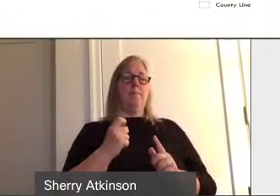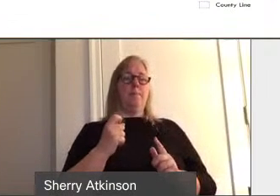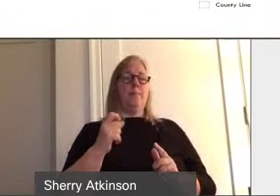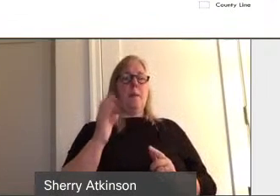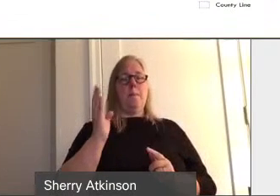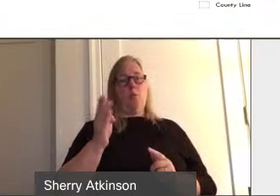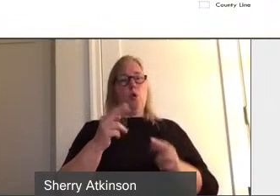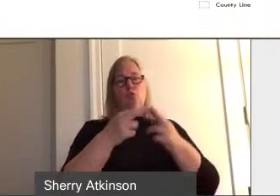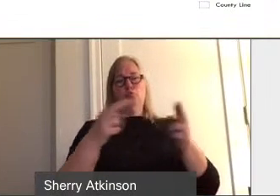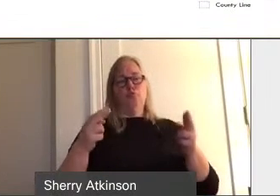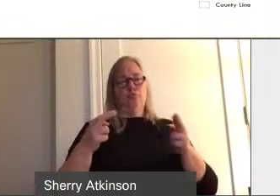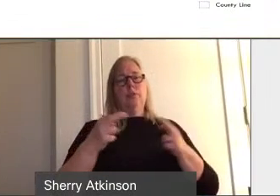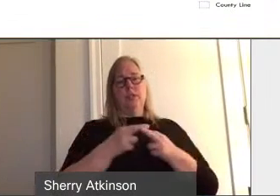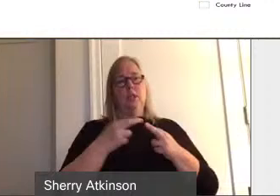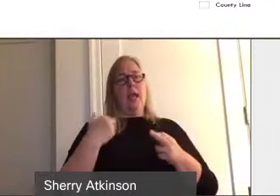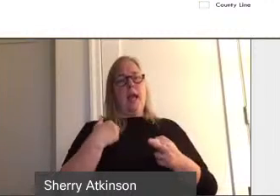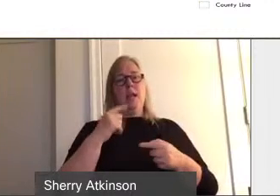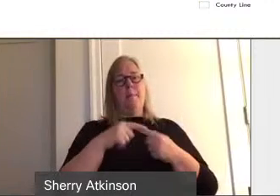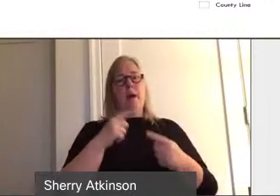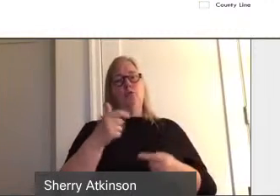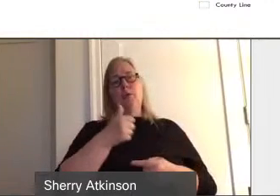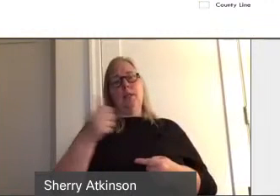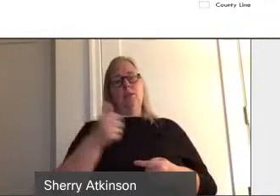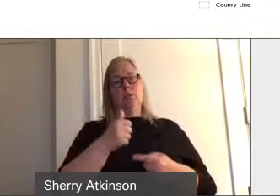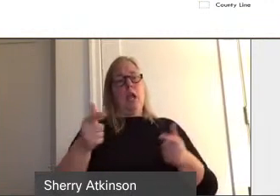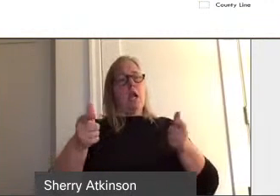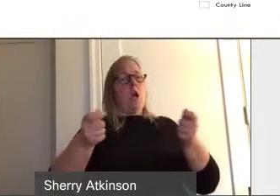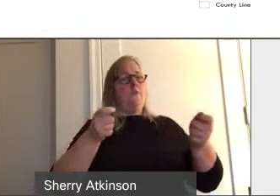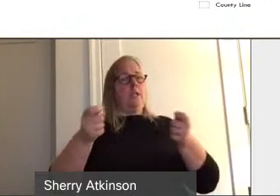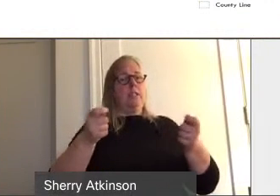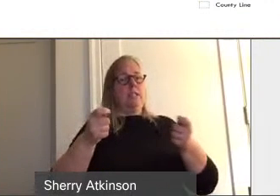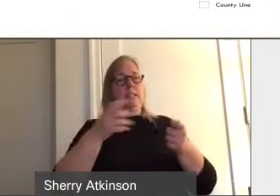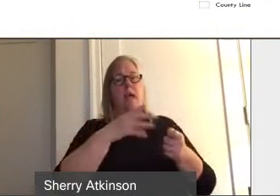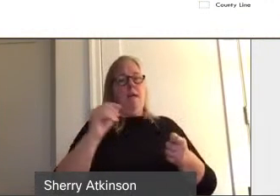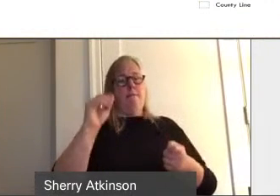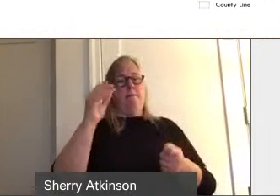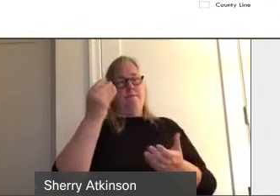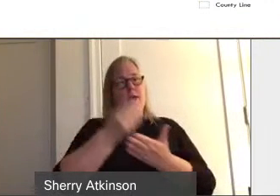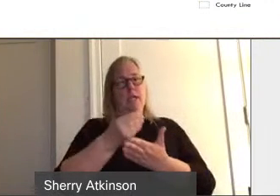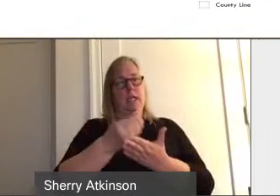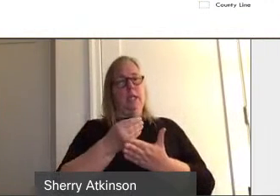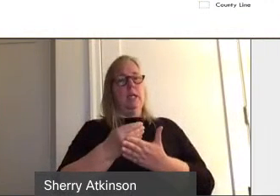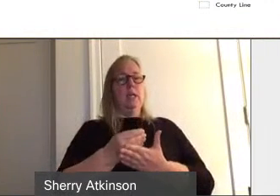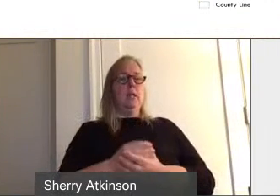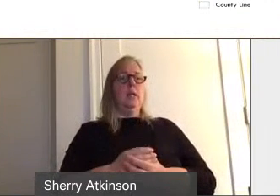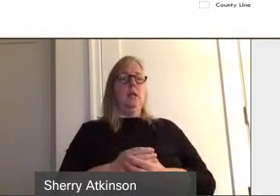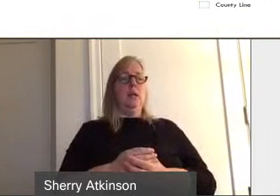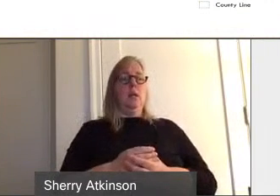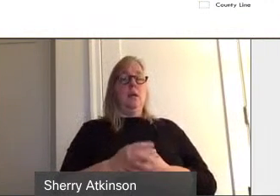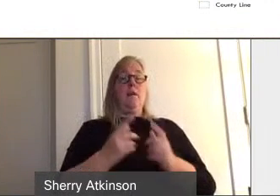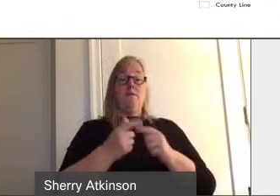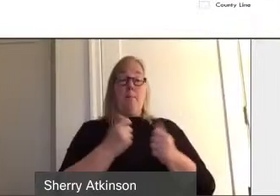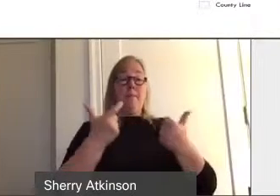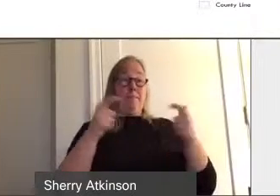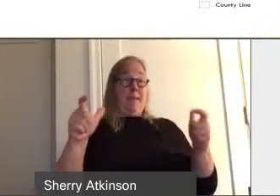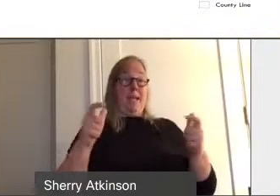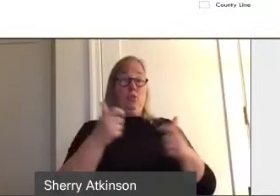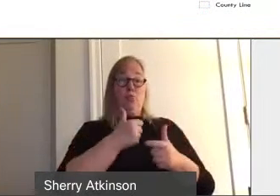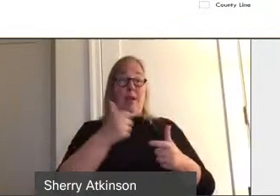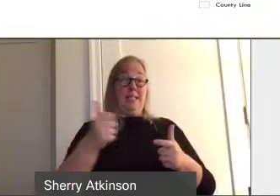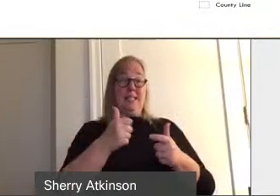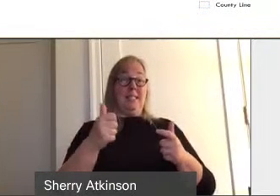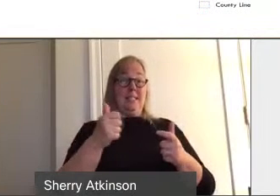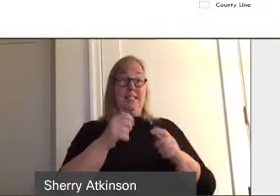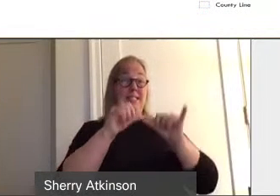about transit governance and funding. So Among the big transit systems in the